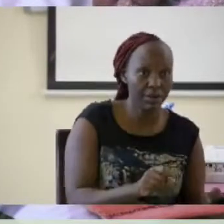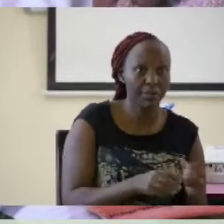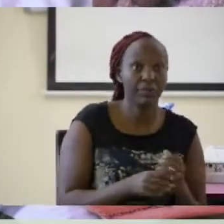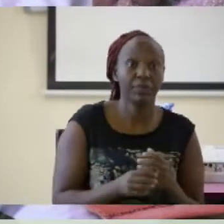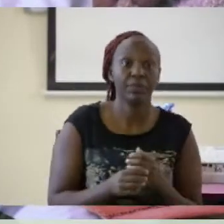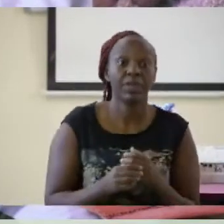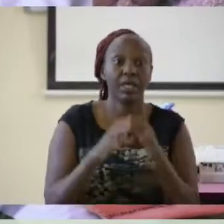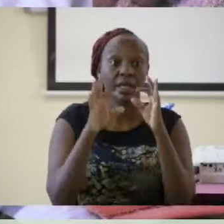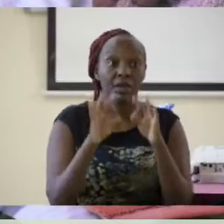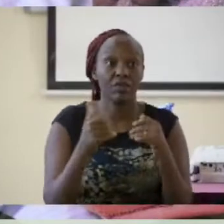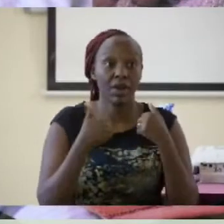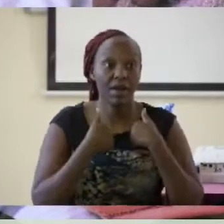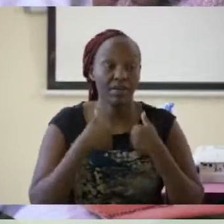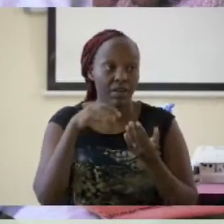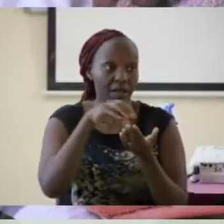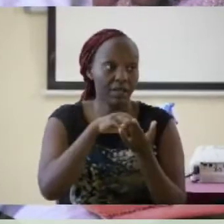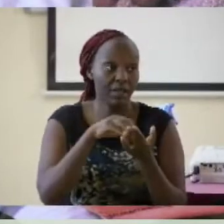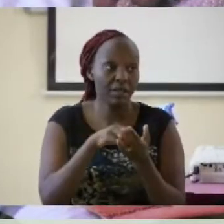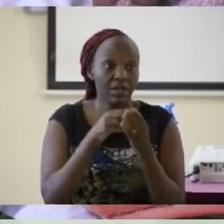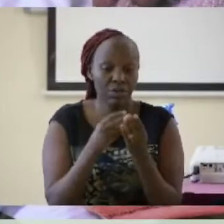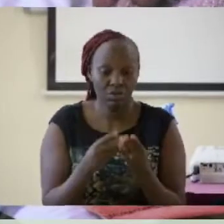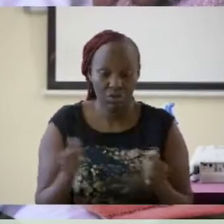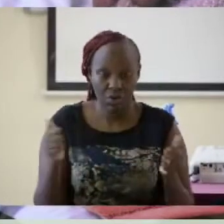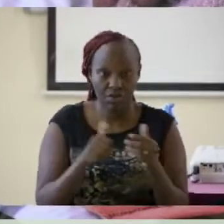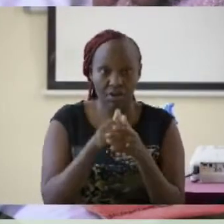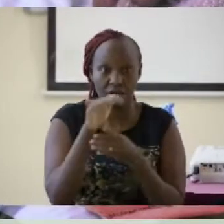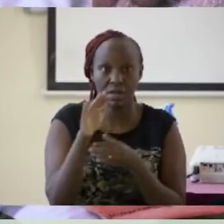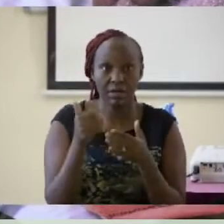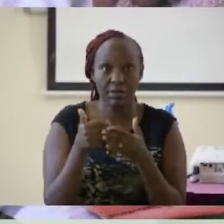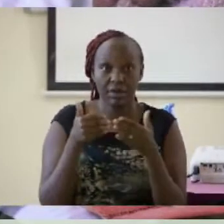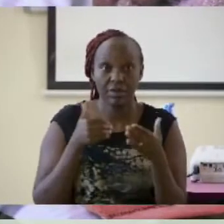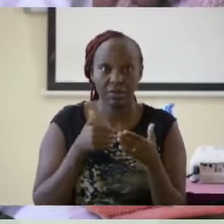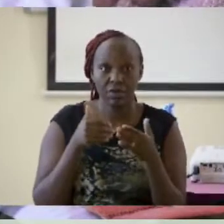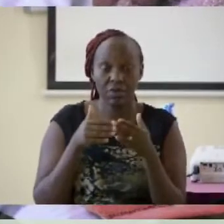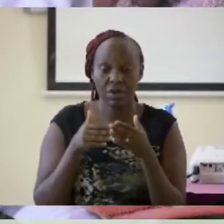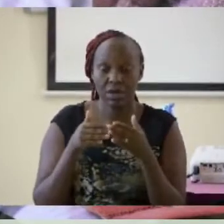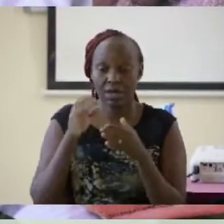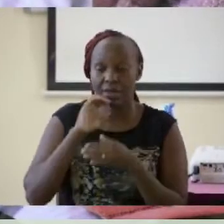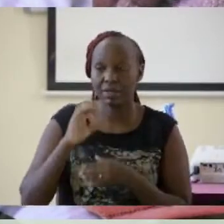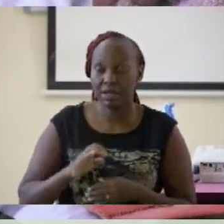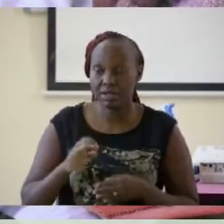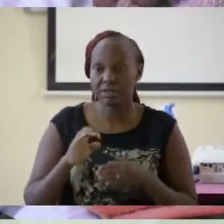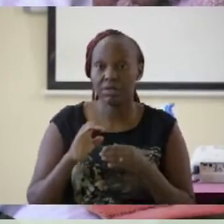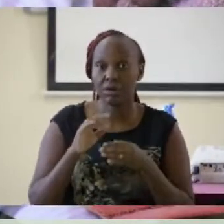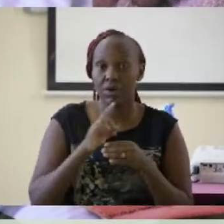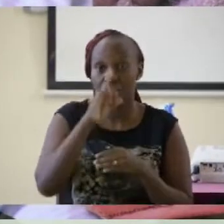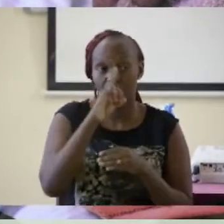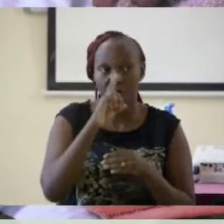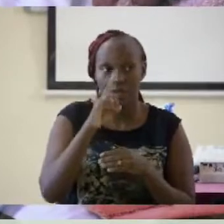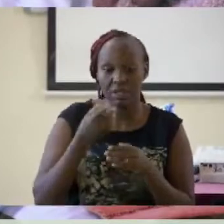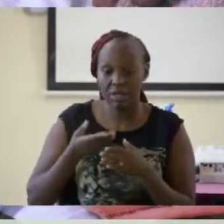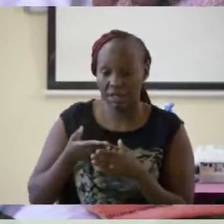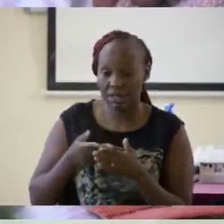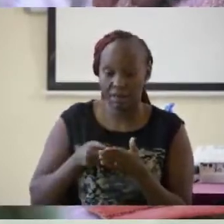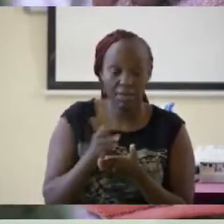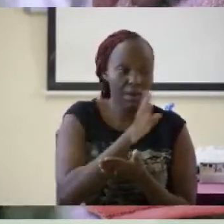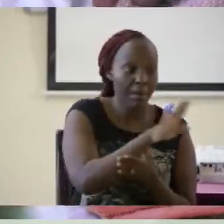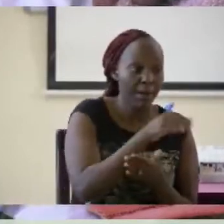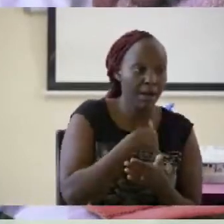Whenever you have a case, it is solved outside before the elders or the clergy. You are compensated. There are